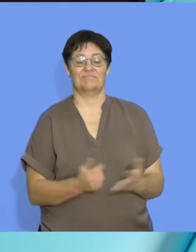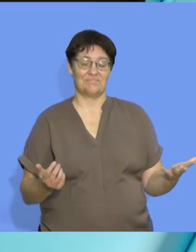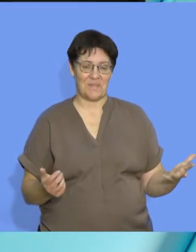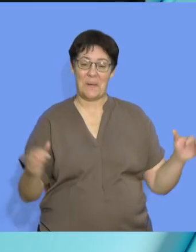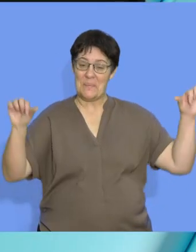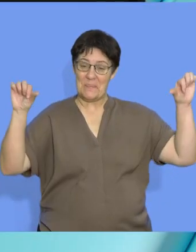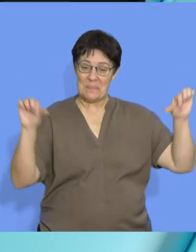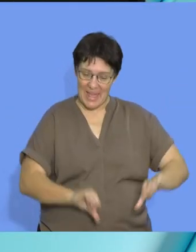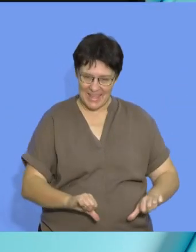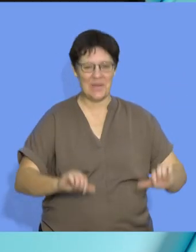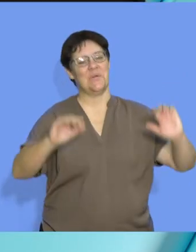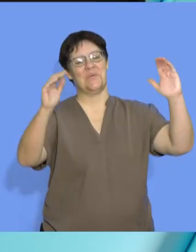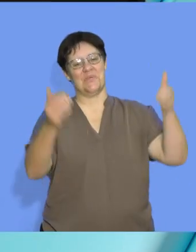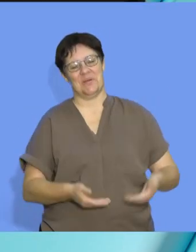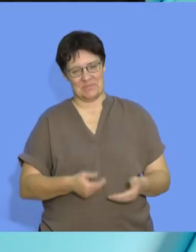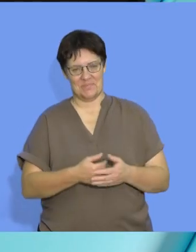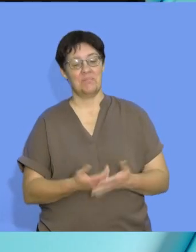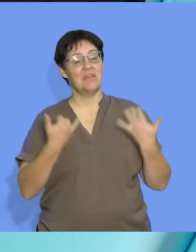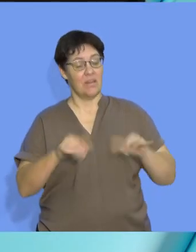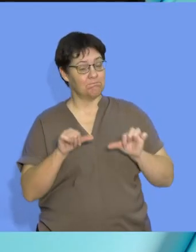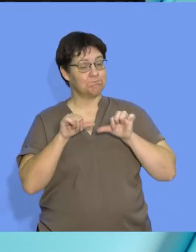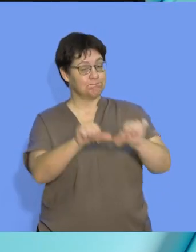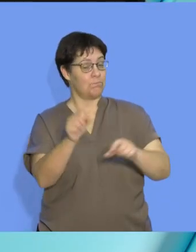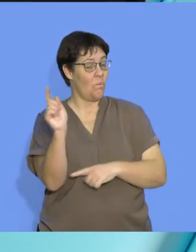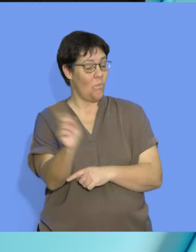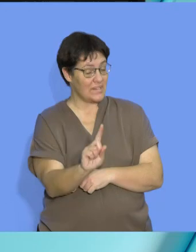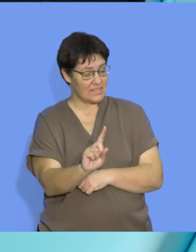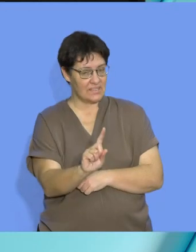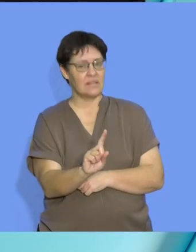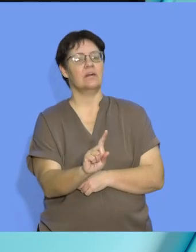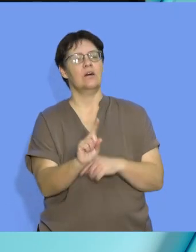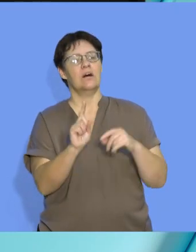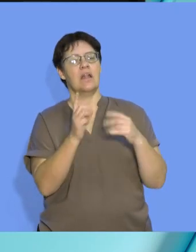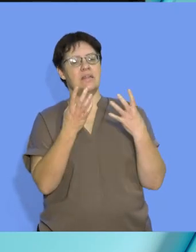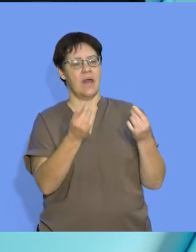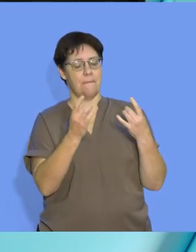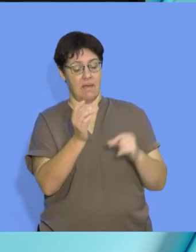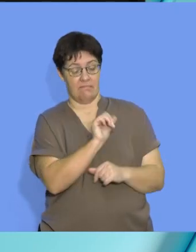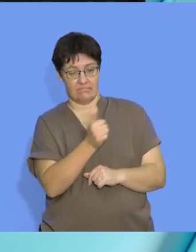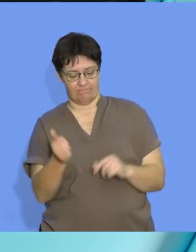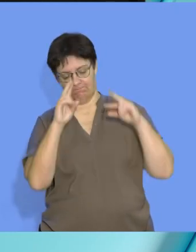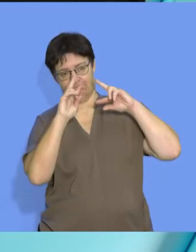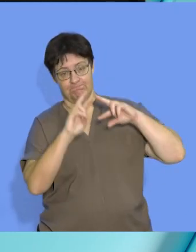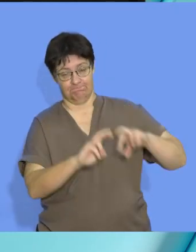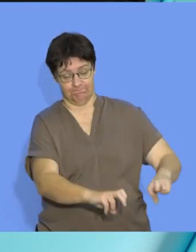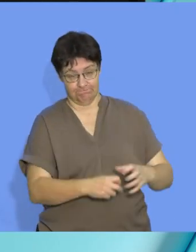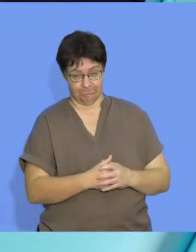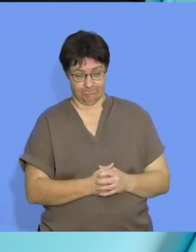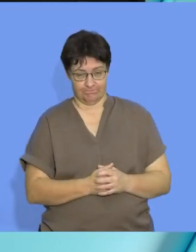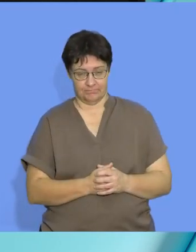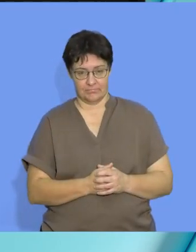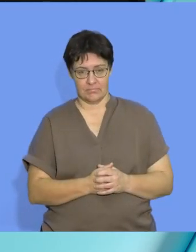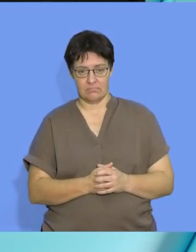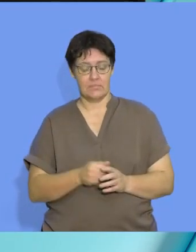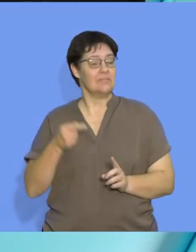Welcome back, everybody. We are going to be continuing our lesson on investigating number sequences. Now, for